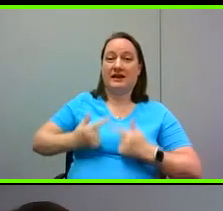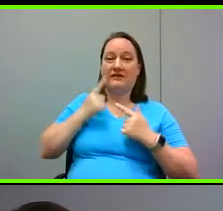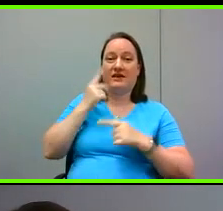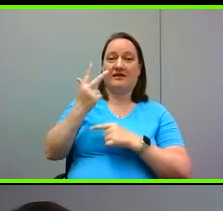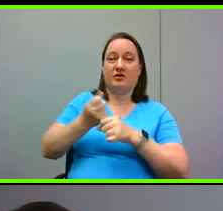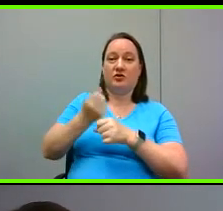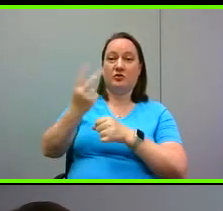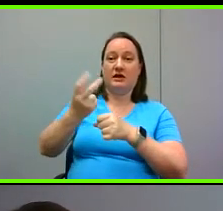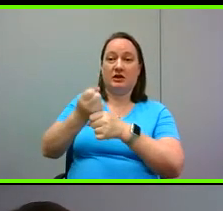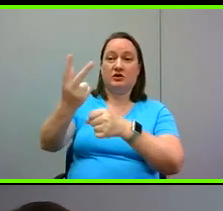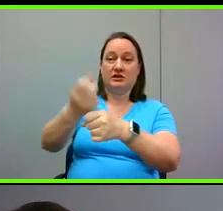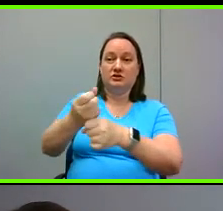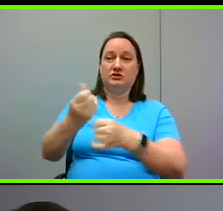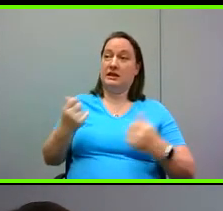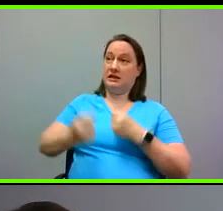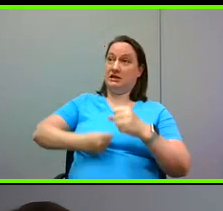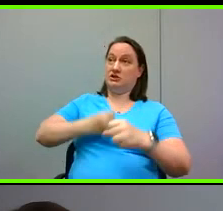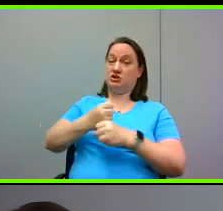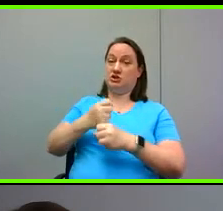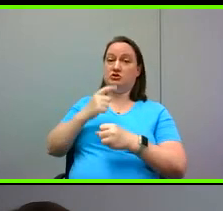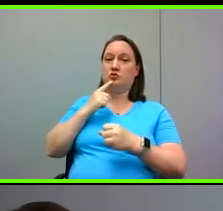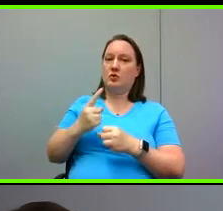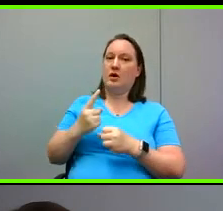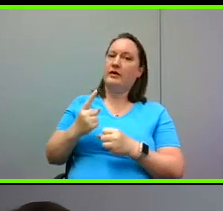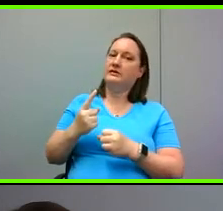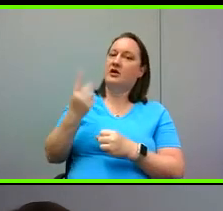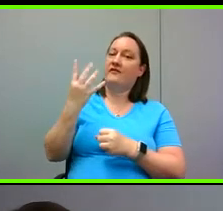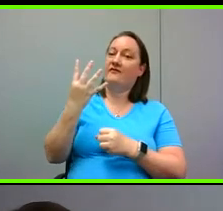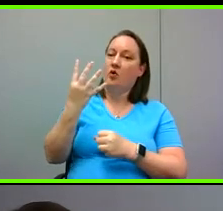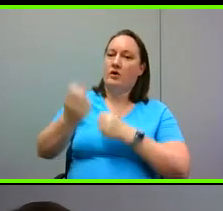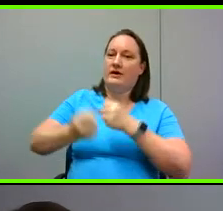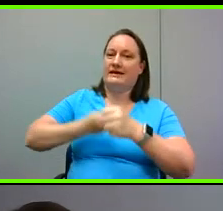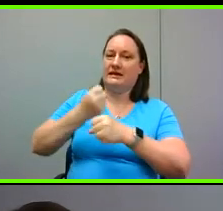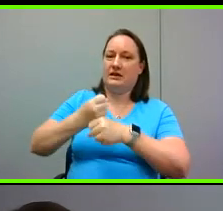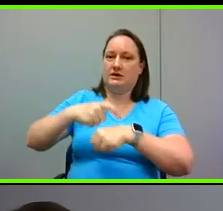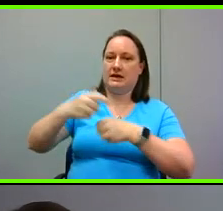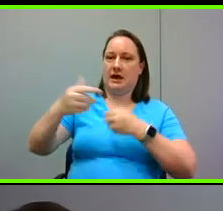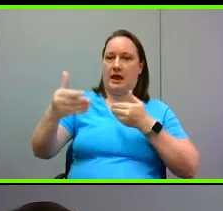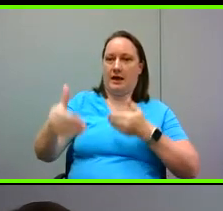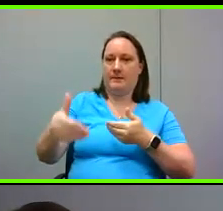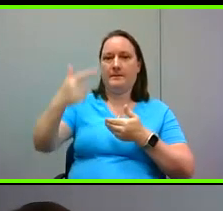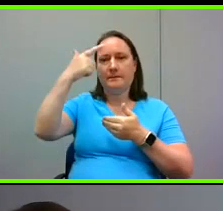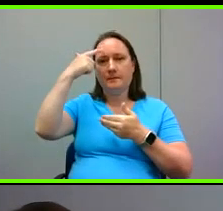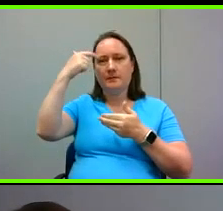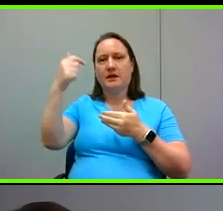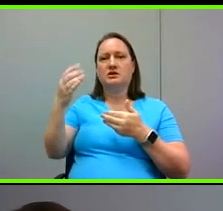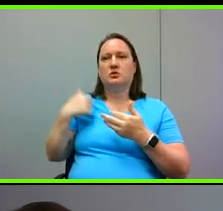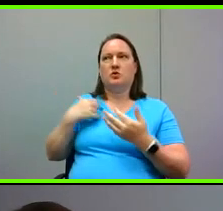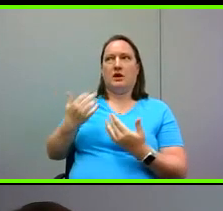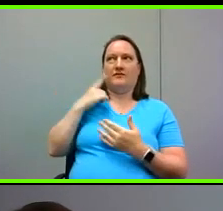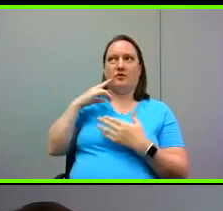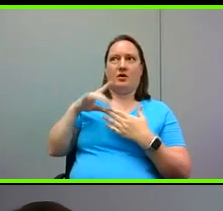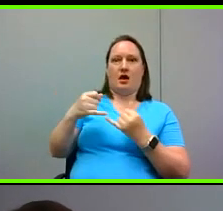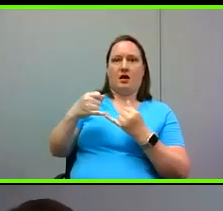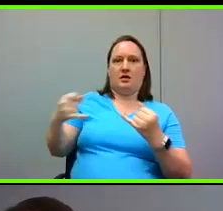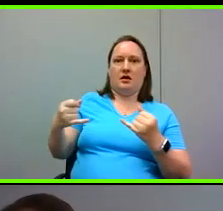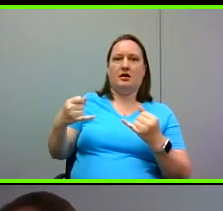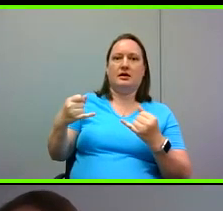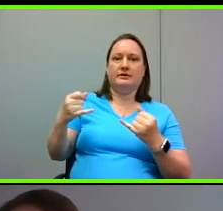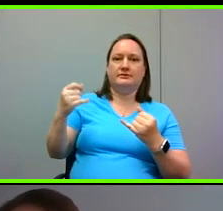year had been a 4-year term instead of a 3-year because we were waiting for guidelines from the